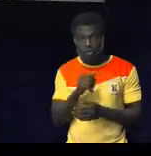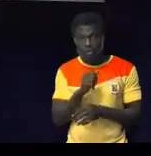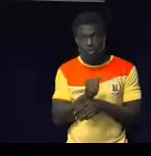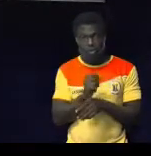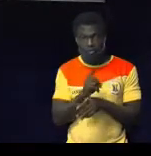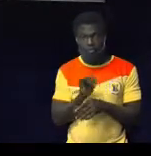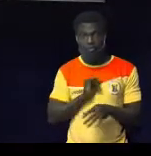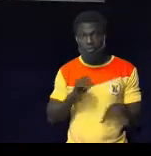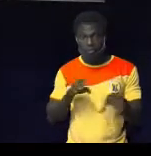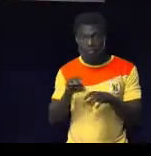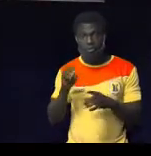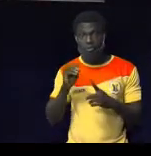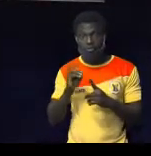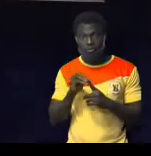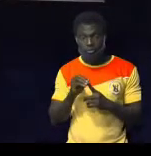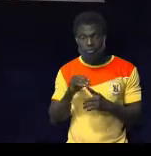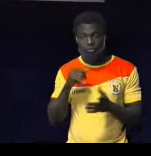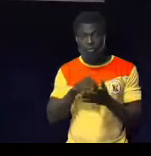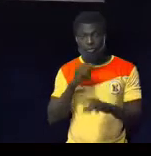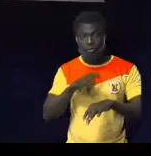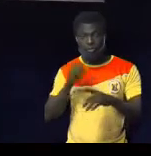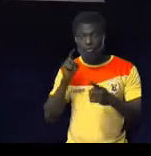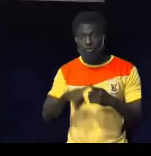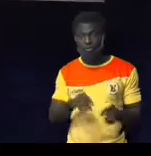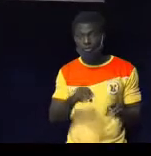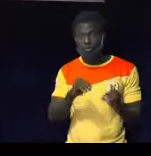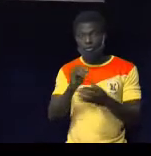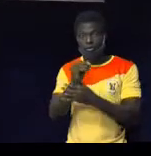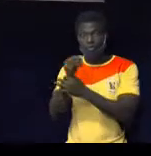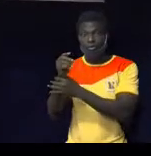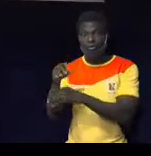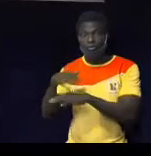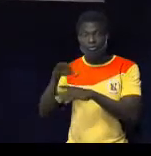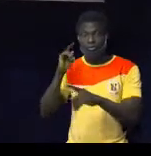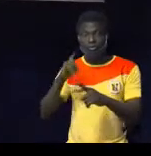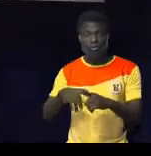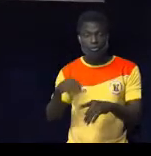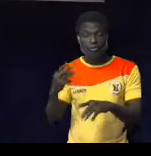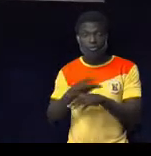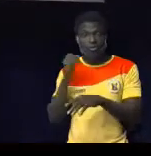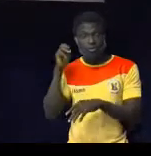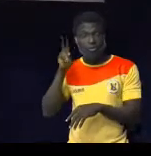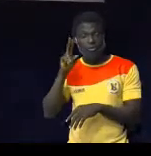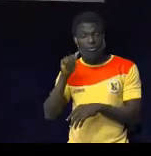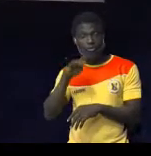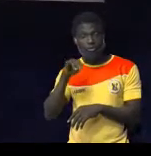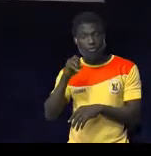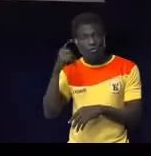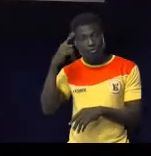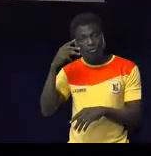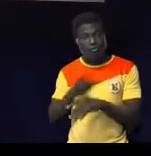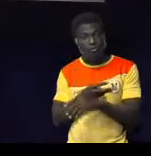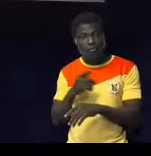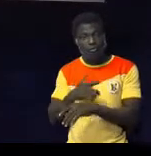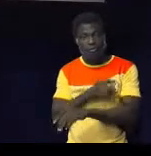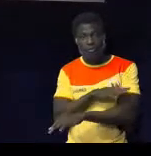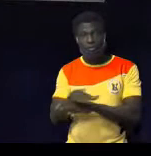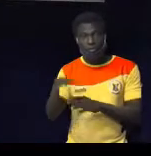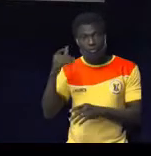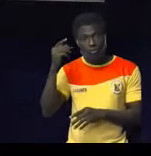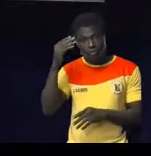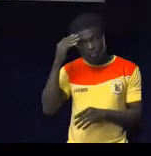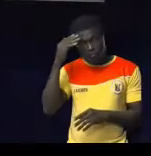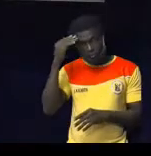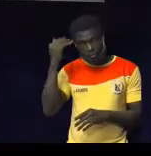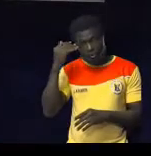adverbs. I did too. It's time to hand you over to the mathematician, Uncle Agbaje, for the mathematics lesson.